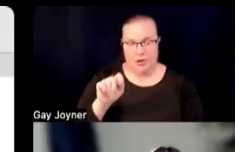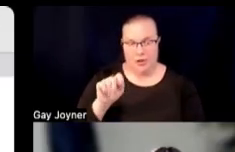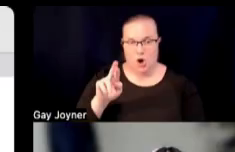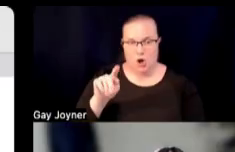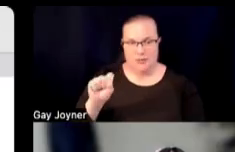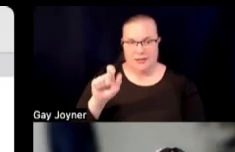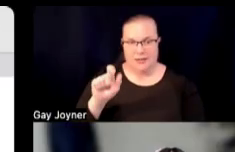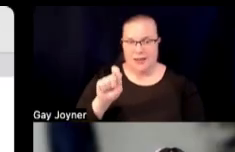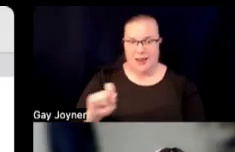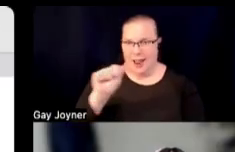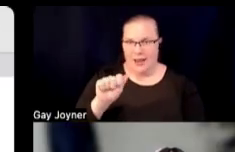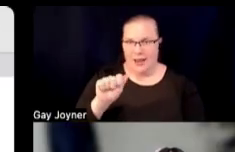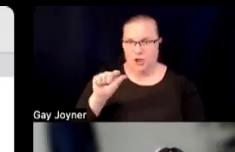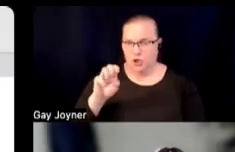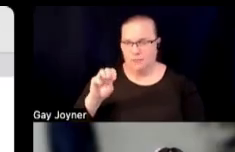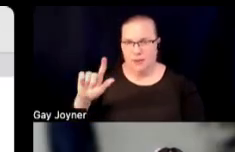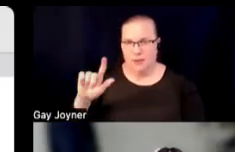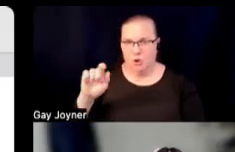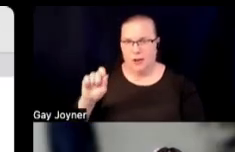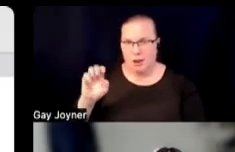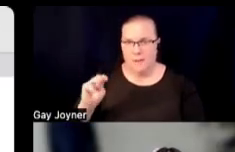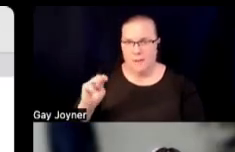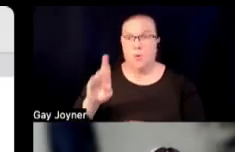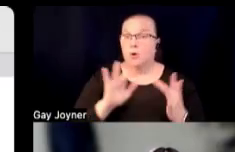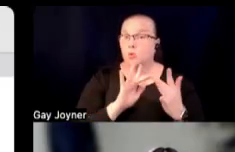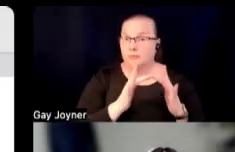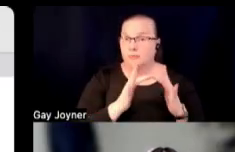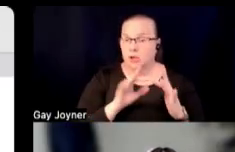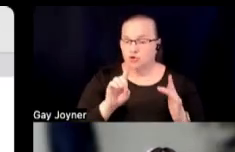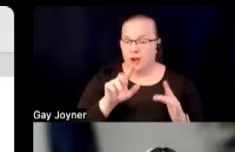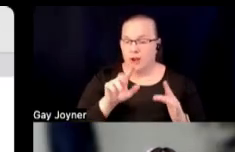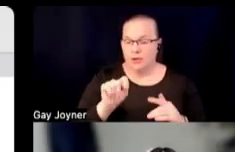draketarts@gmail.com or go to our website,